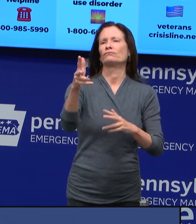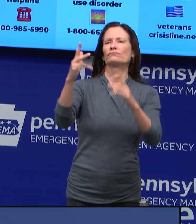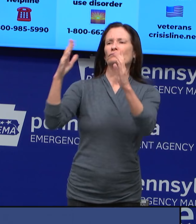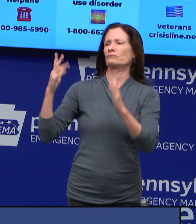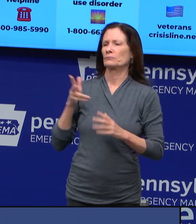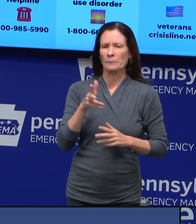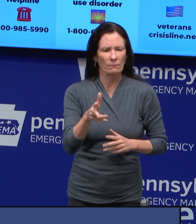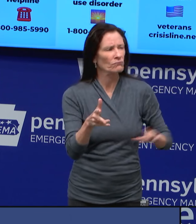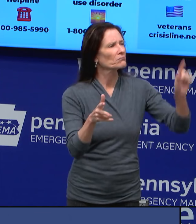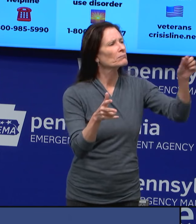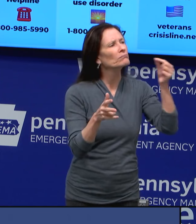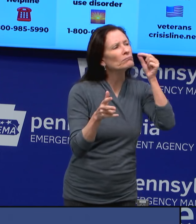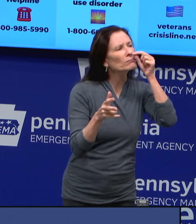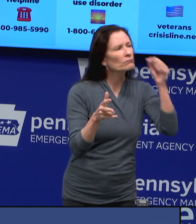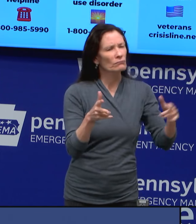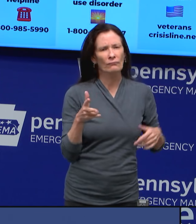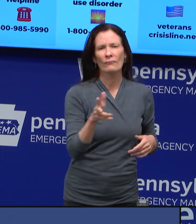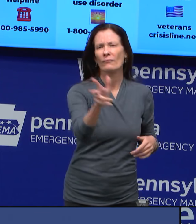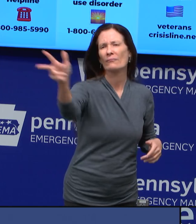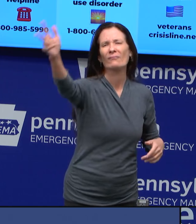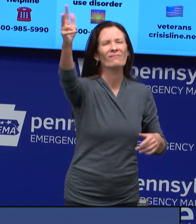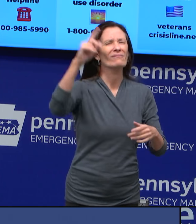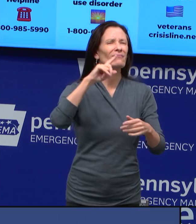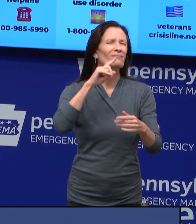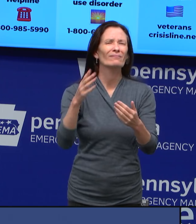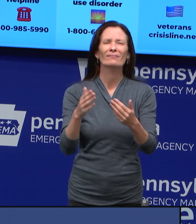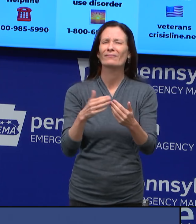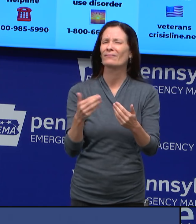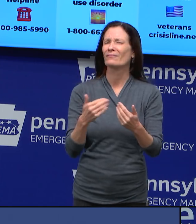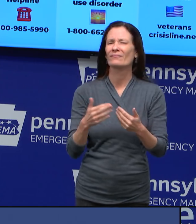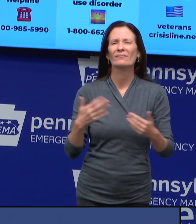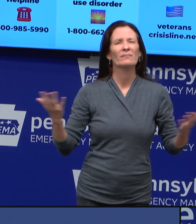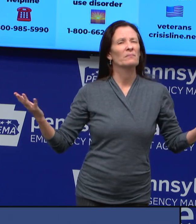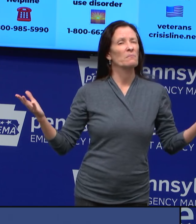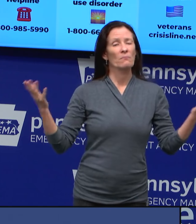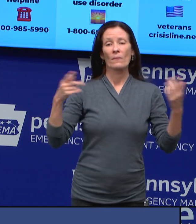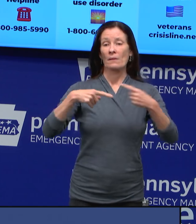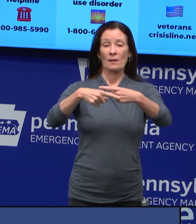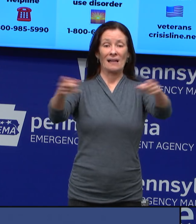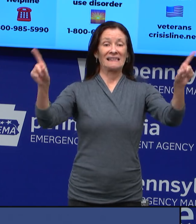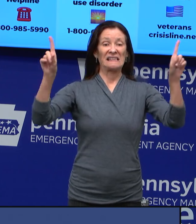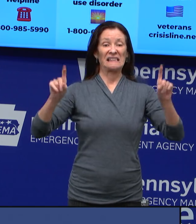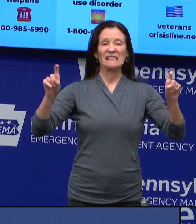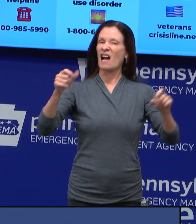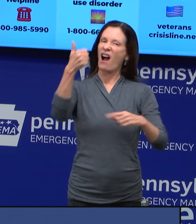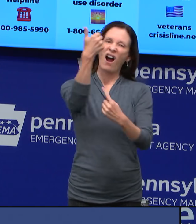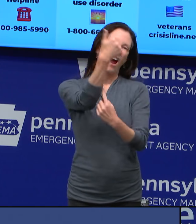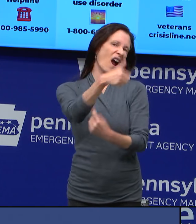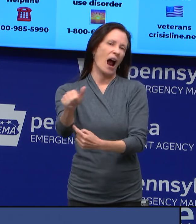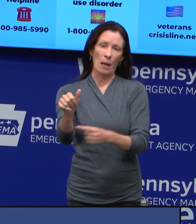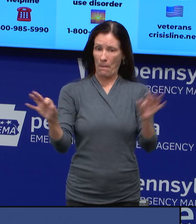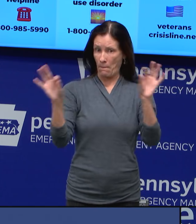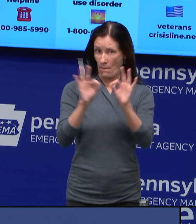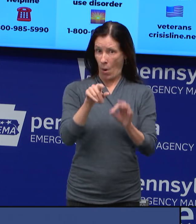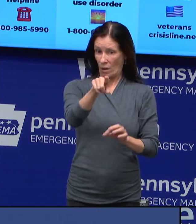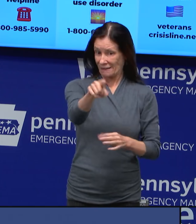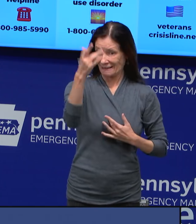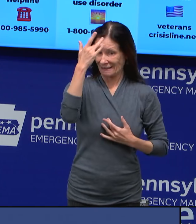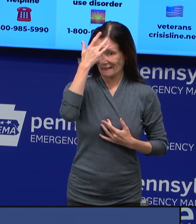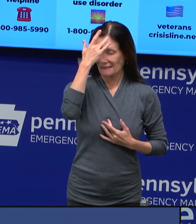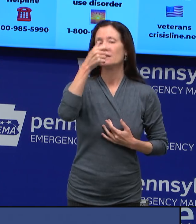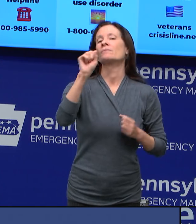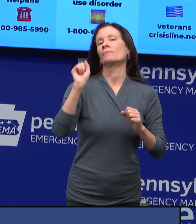really anybody now that has symptoms consistent with COVID-19. In the past, we have prioritized healthcare